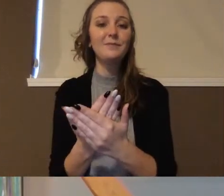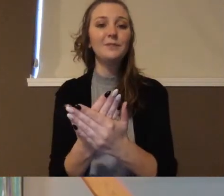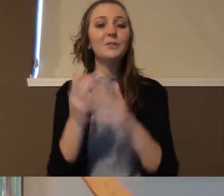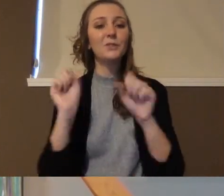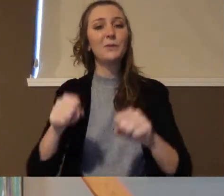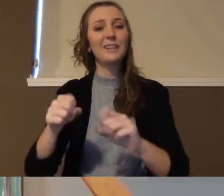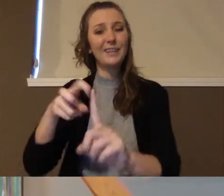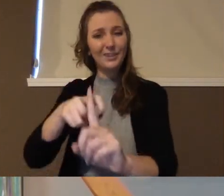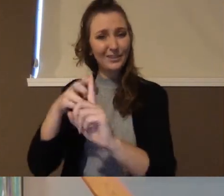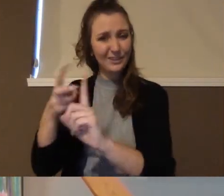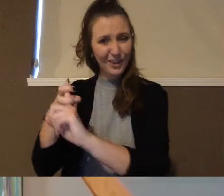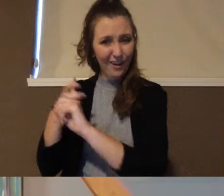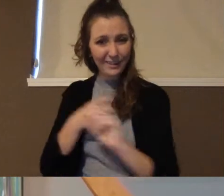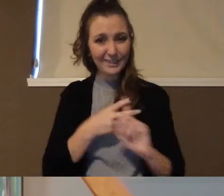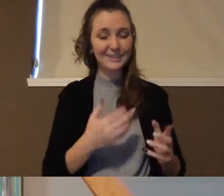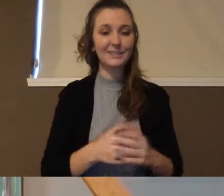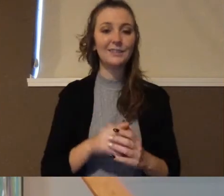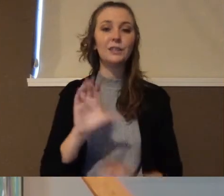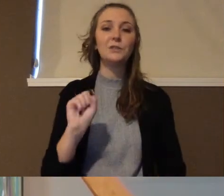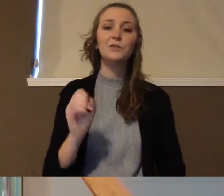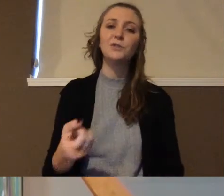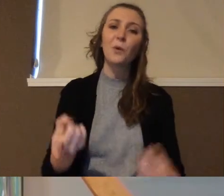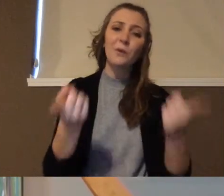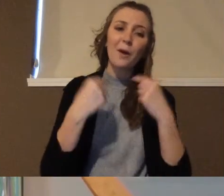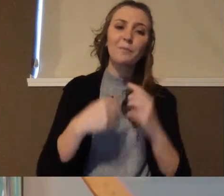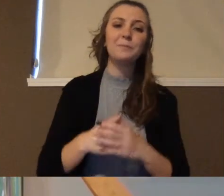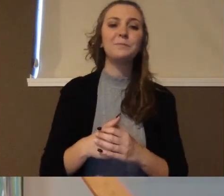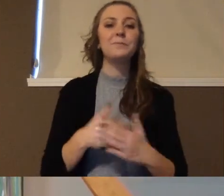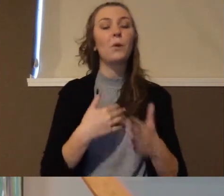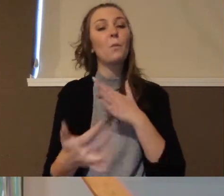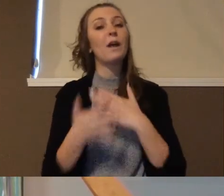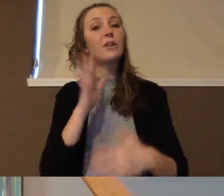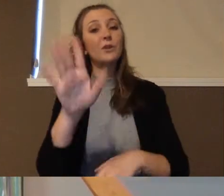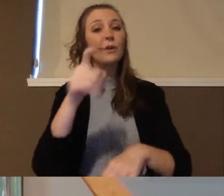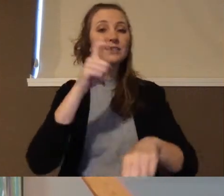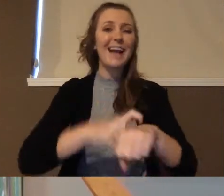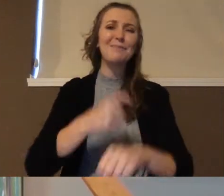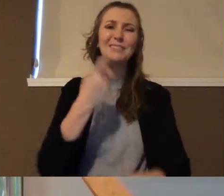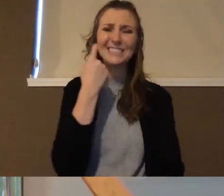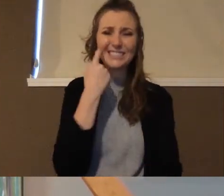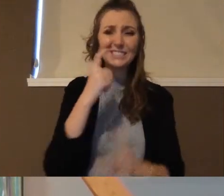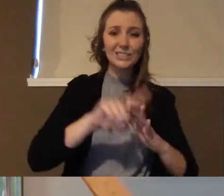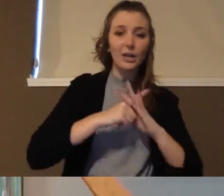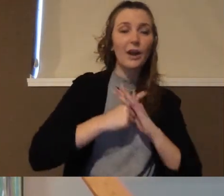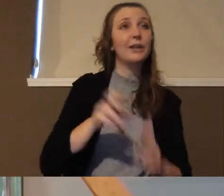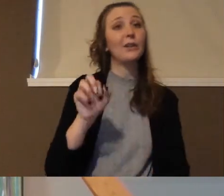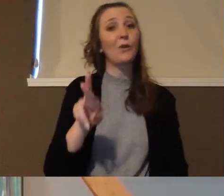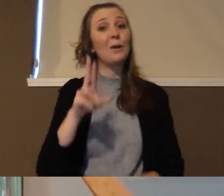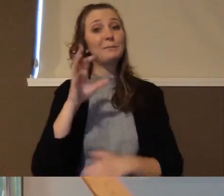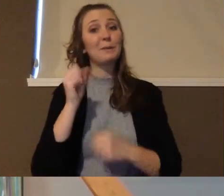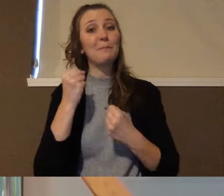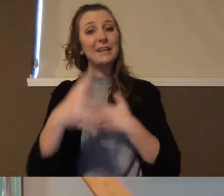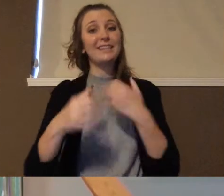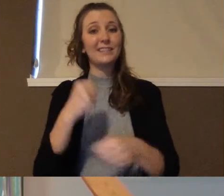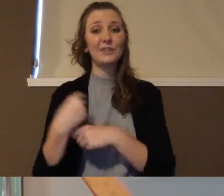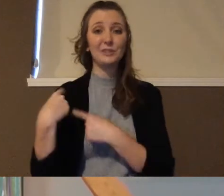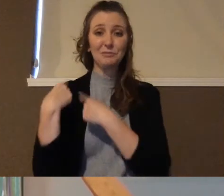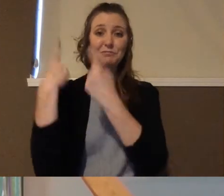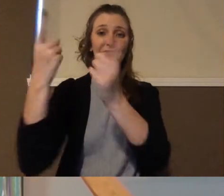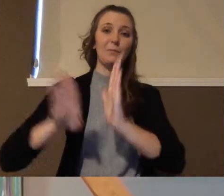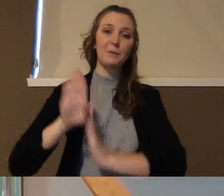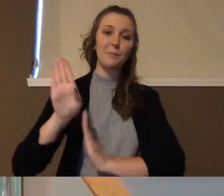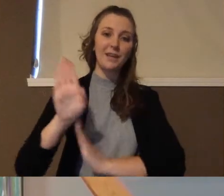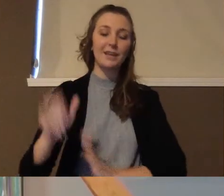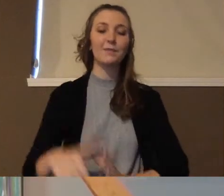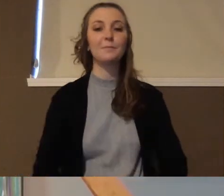us in. So come, whether your time is just beginning or many years in the making,